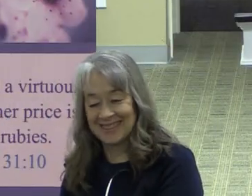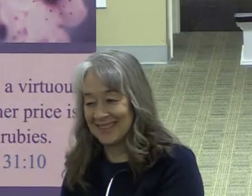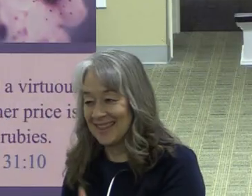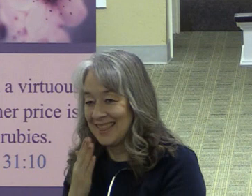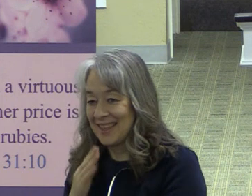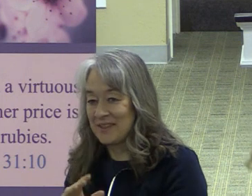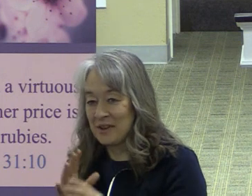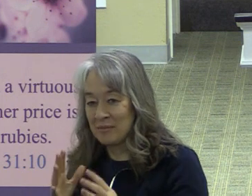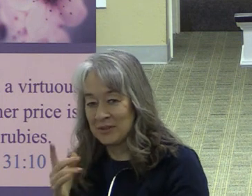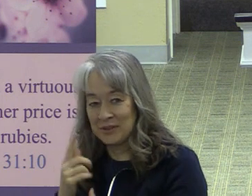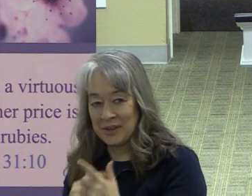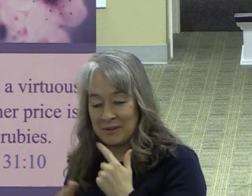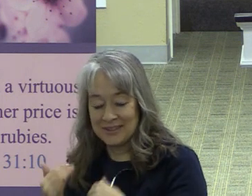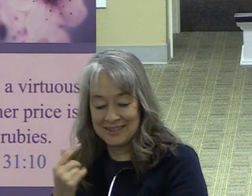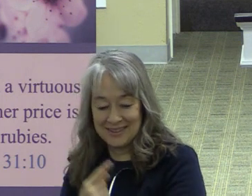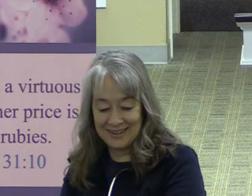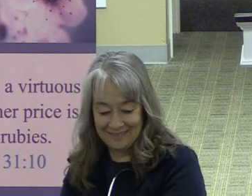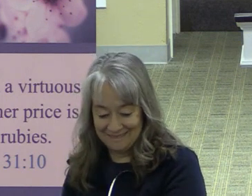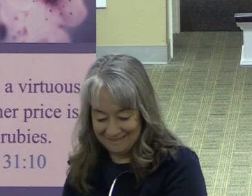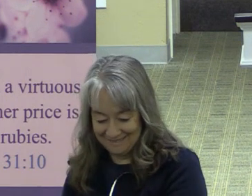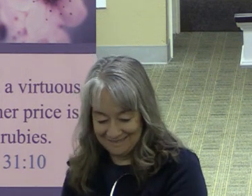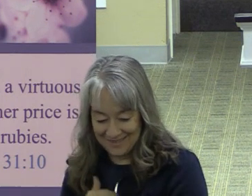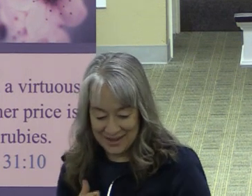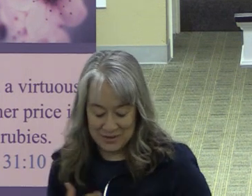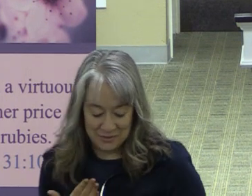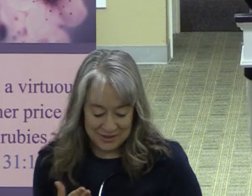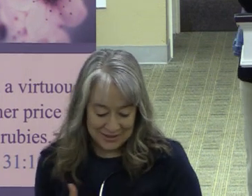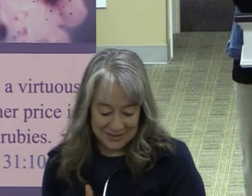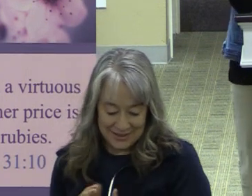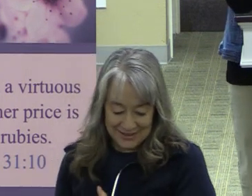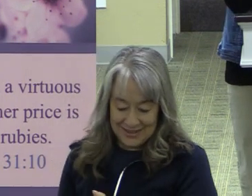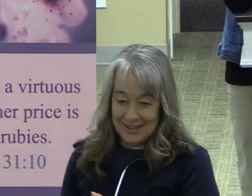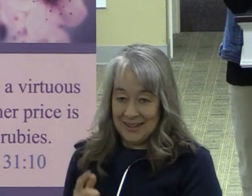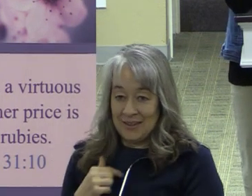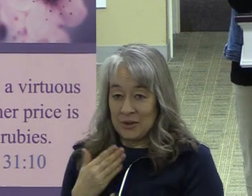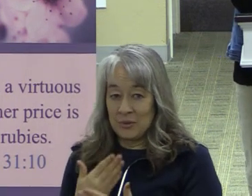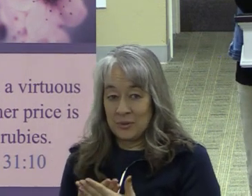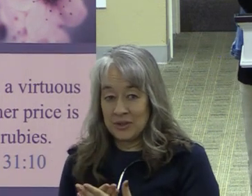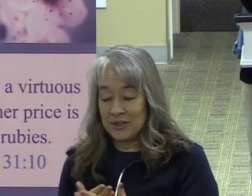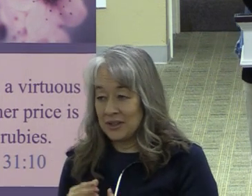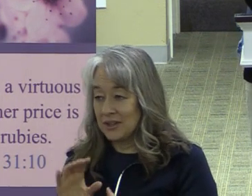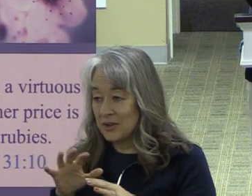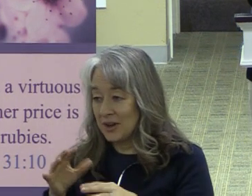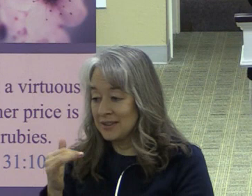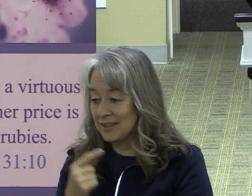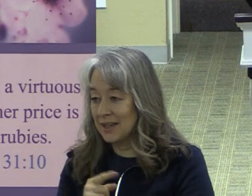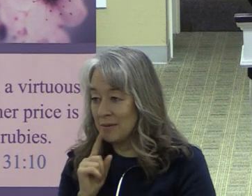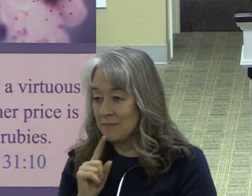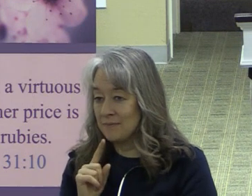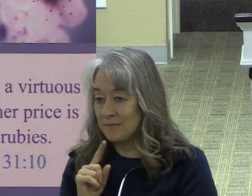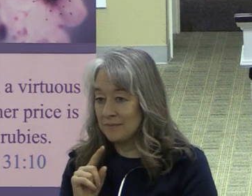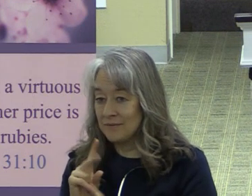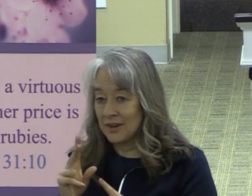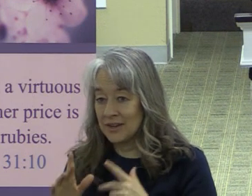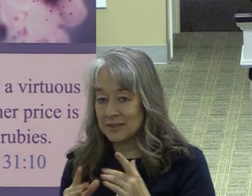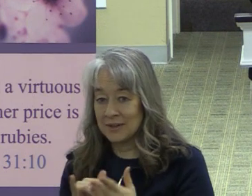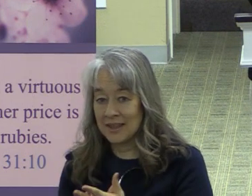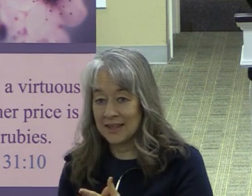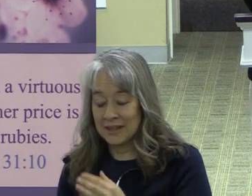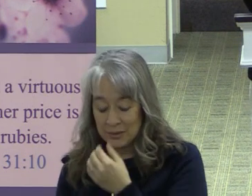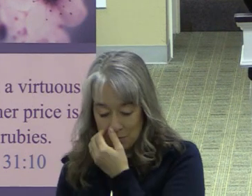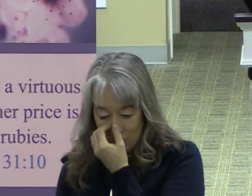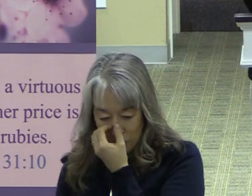Thank you very much for coming today. I appreciate it. We have a really good crowd today, and I'm really glad about